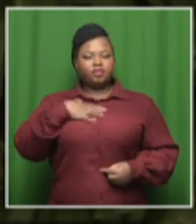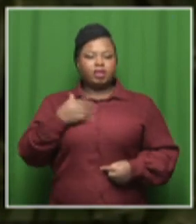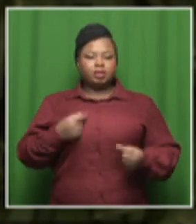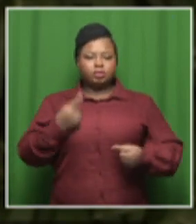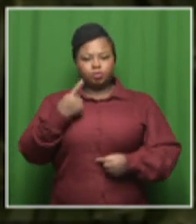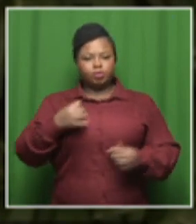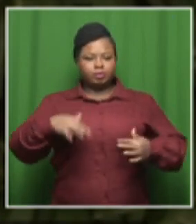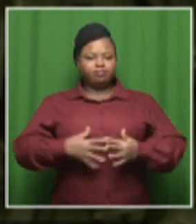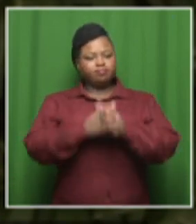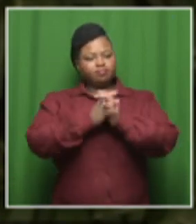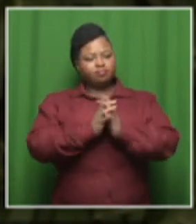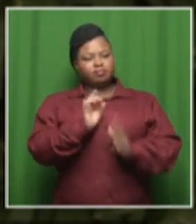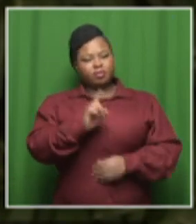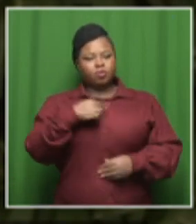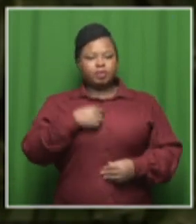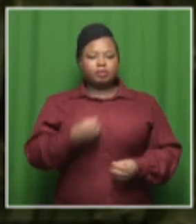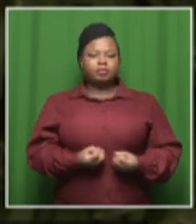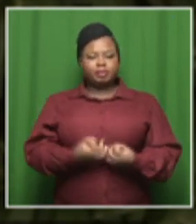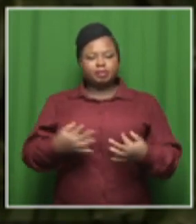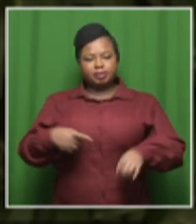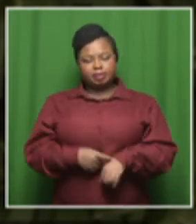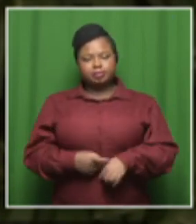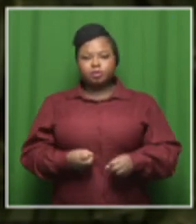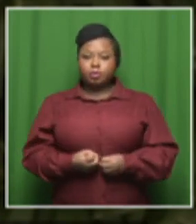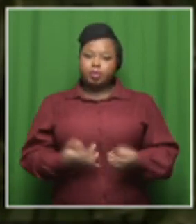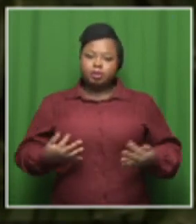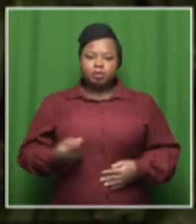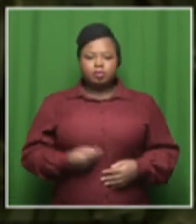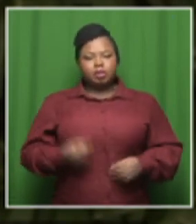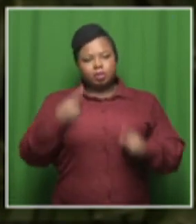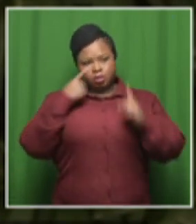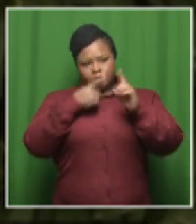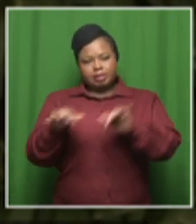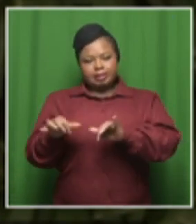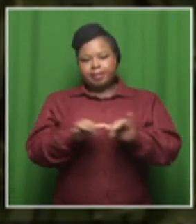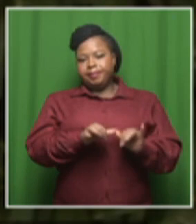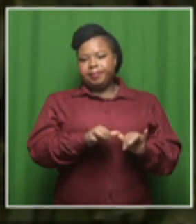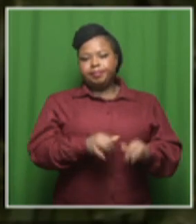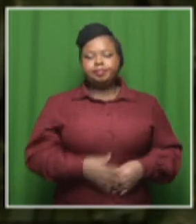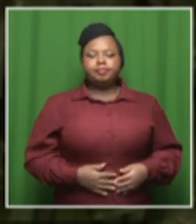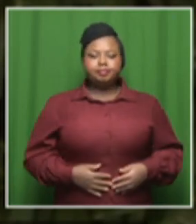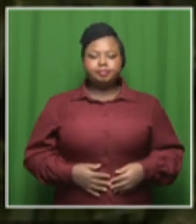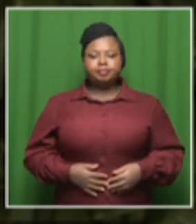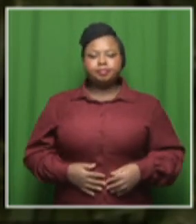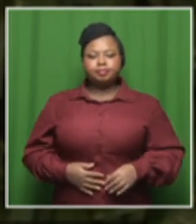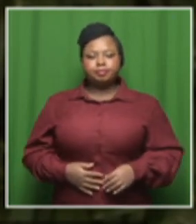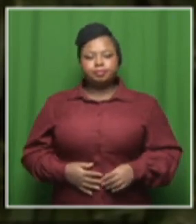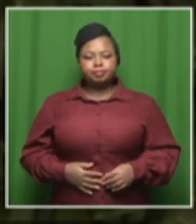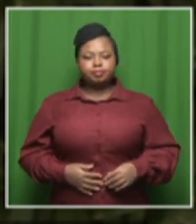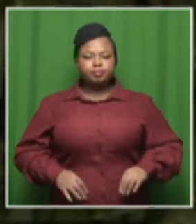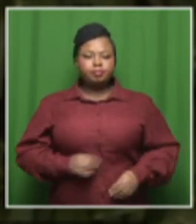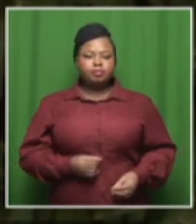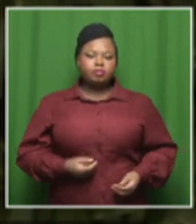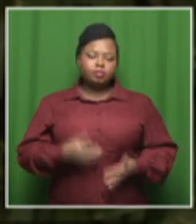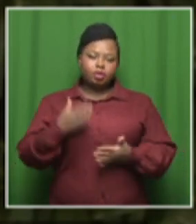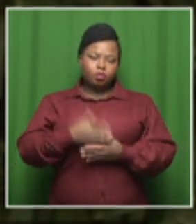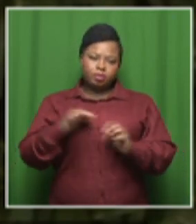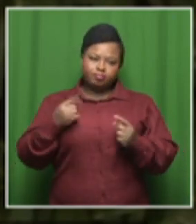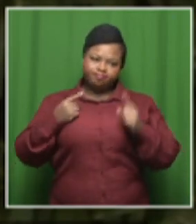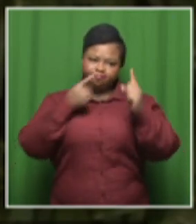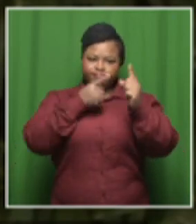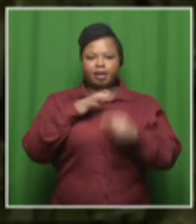one person because we spend so much time together, but we all have the same goal, a common goal, and they